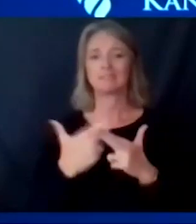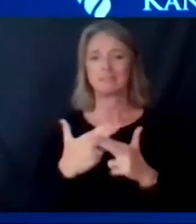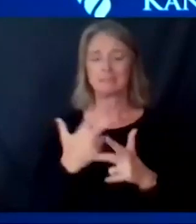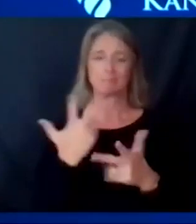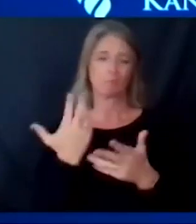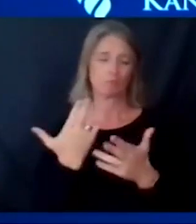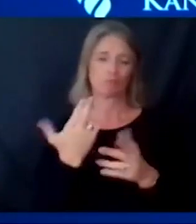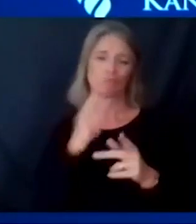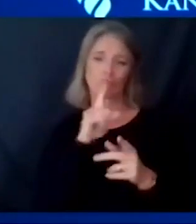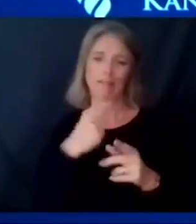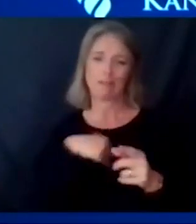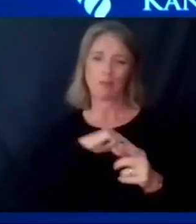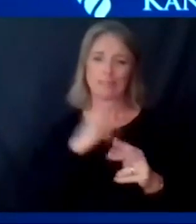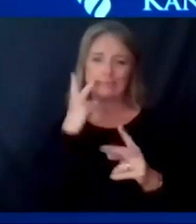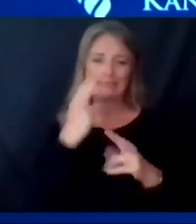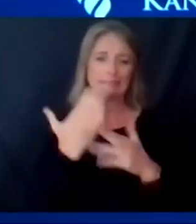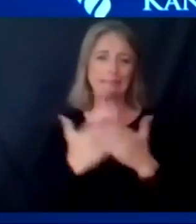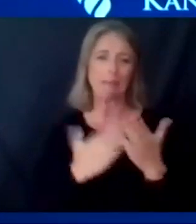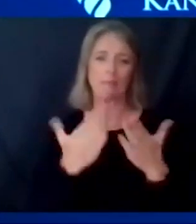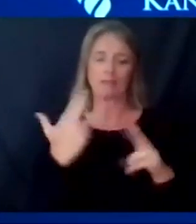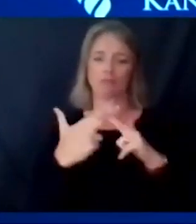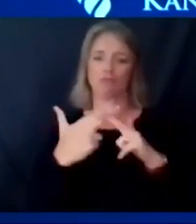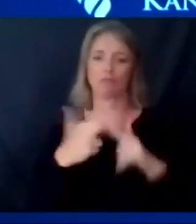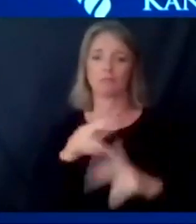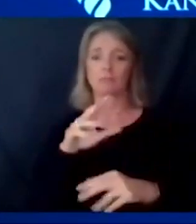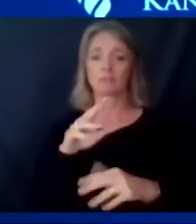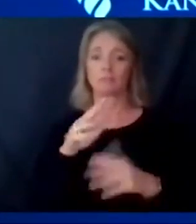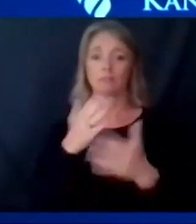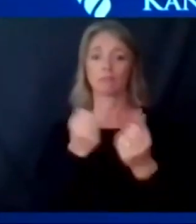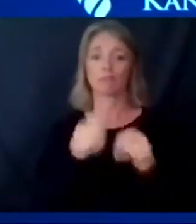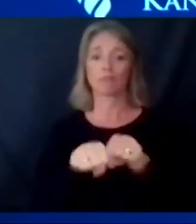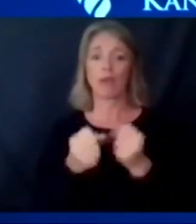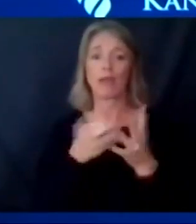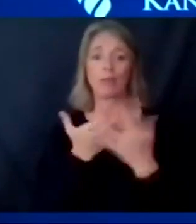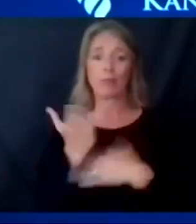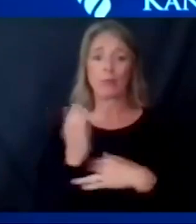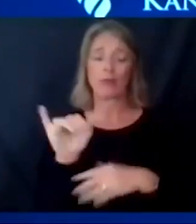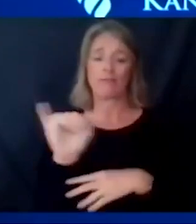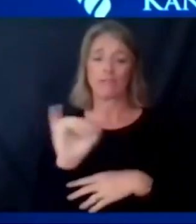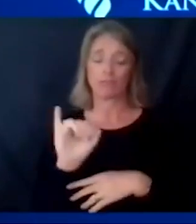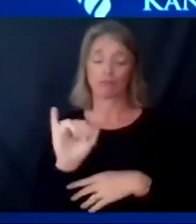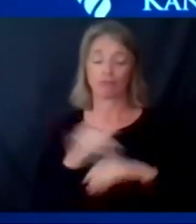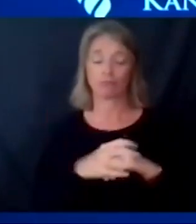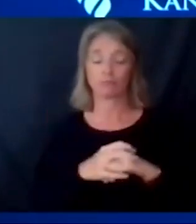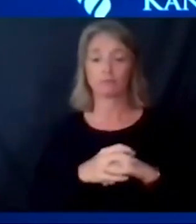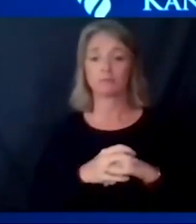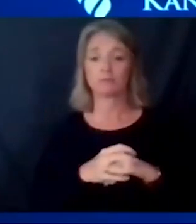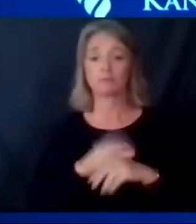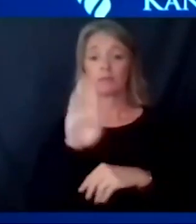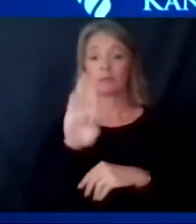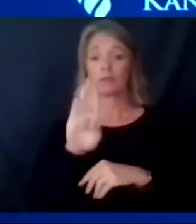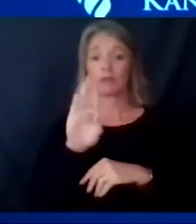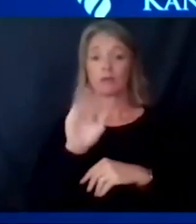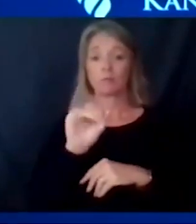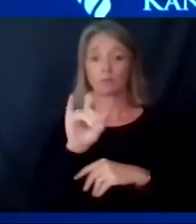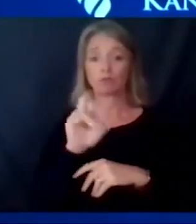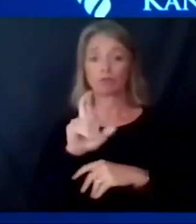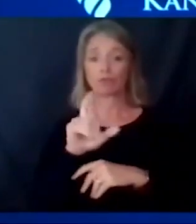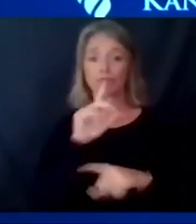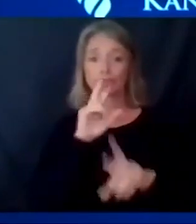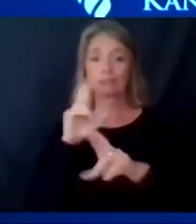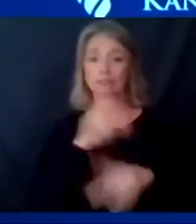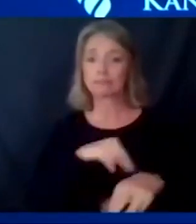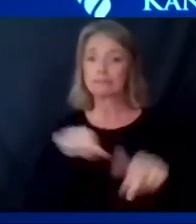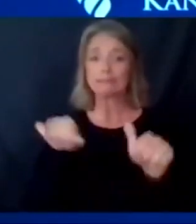so as a result, I think it's encouraging news that J&J gets a great booster response. It's just like the Pfizer and Moderna data.